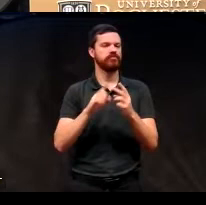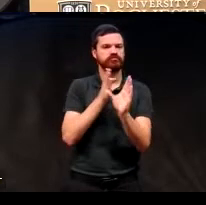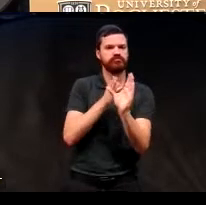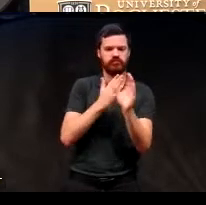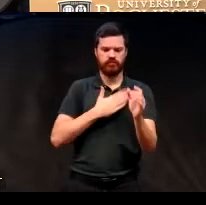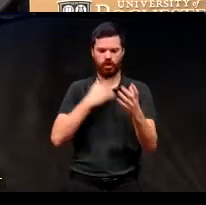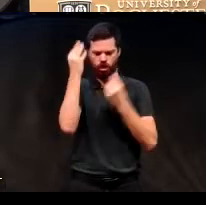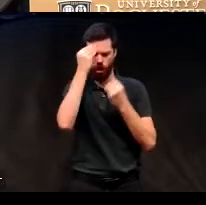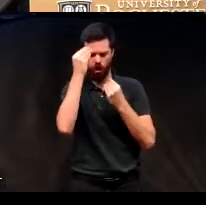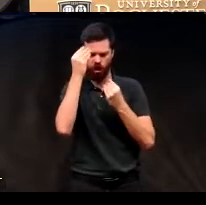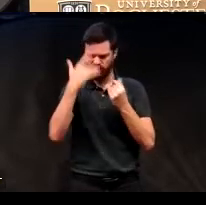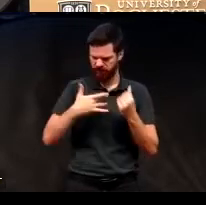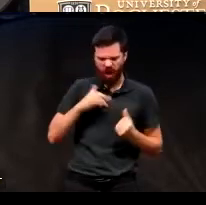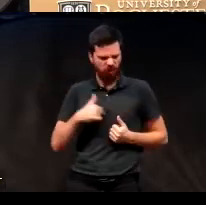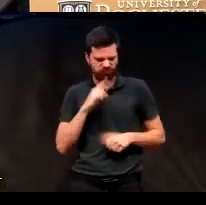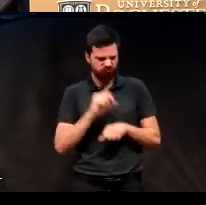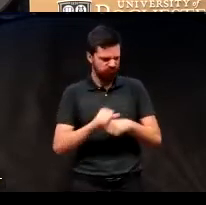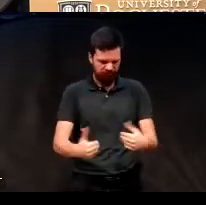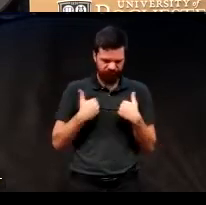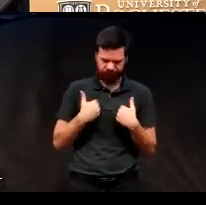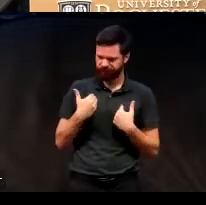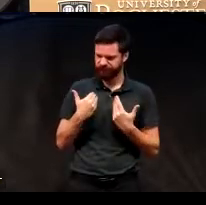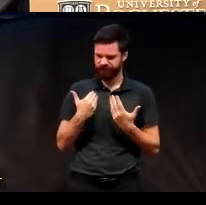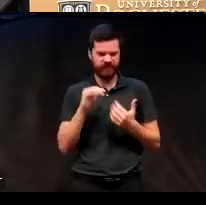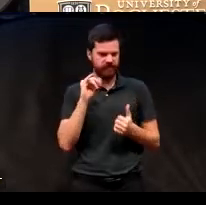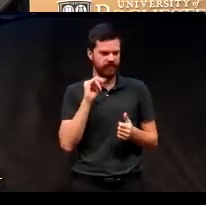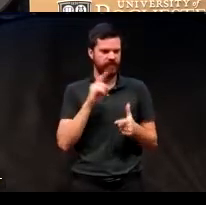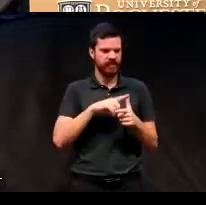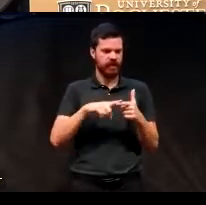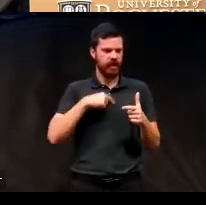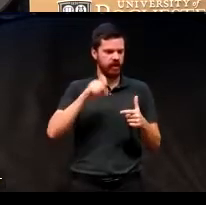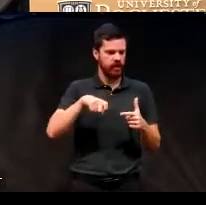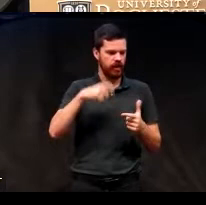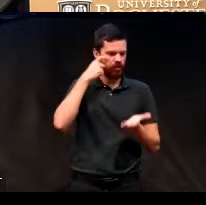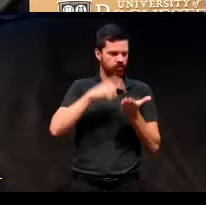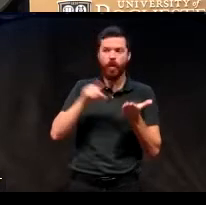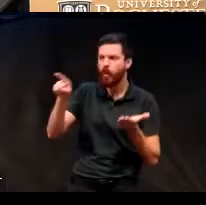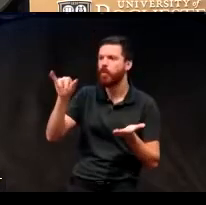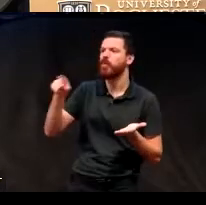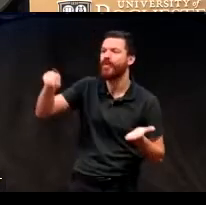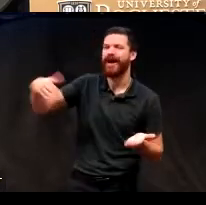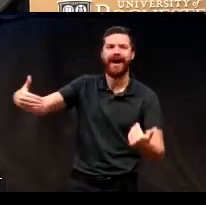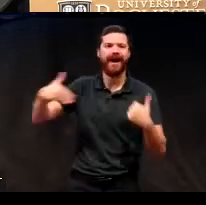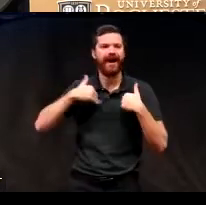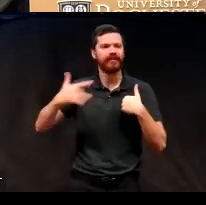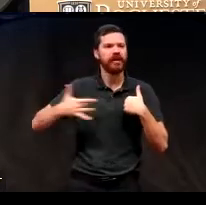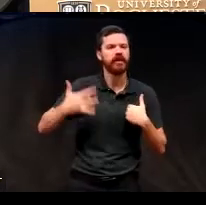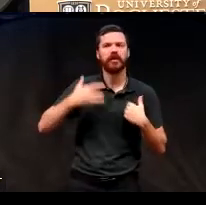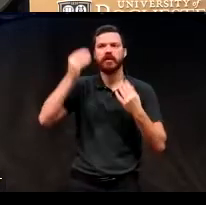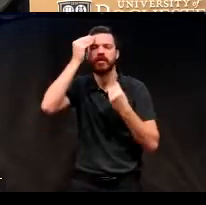and feelings and so on, and also that you recognize it in other people. Without